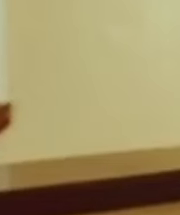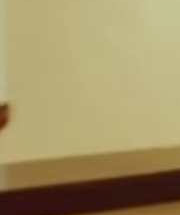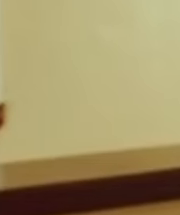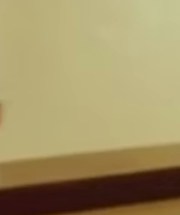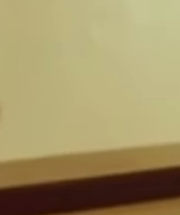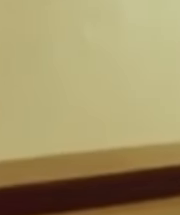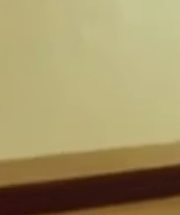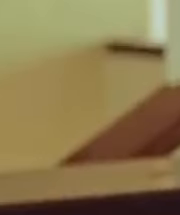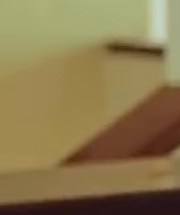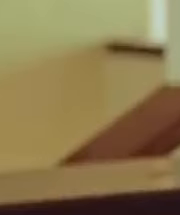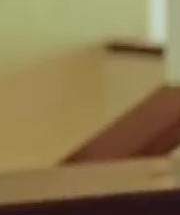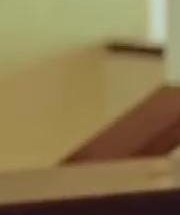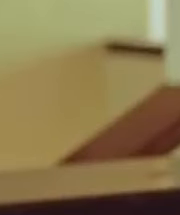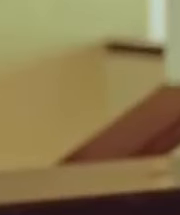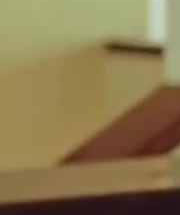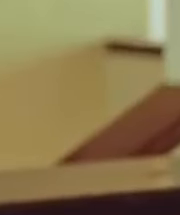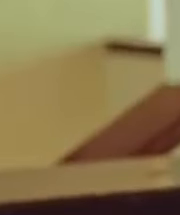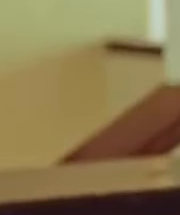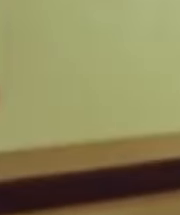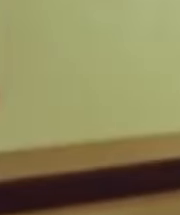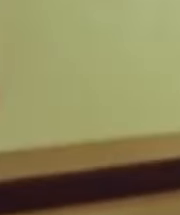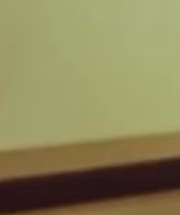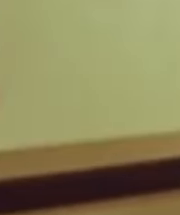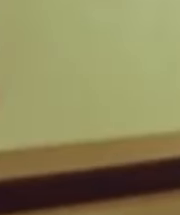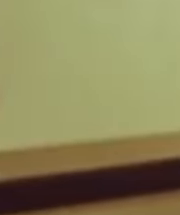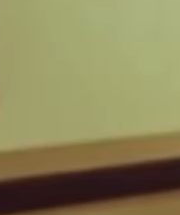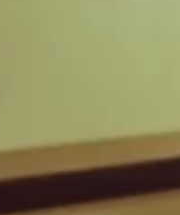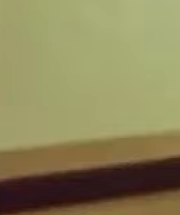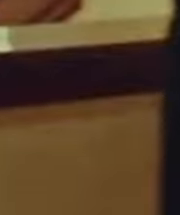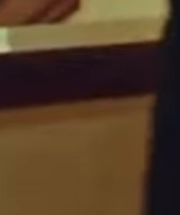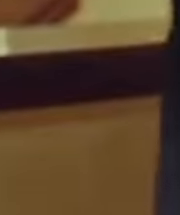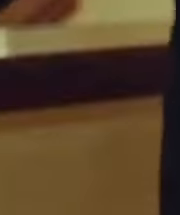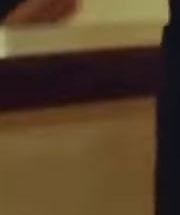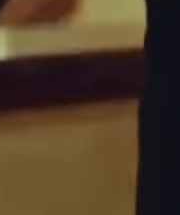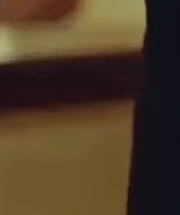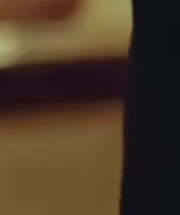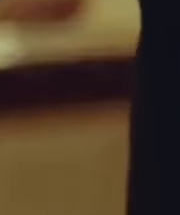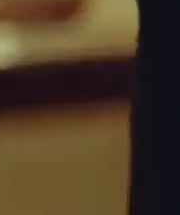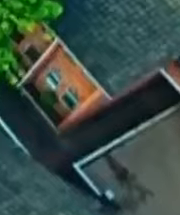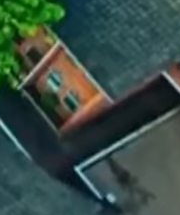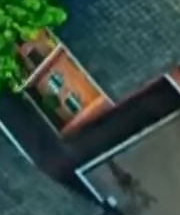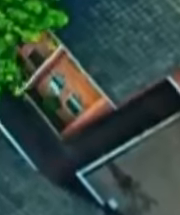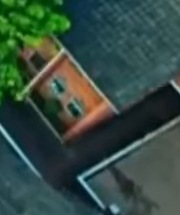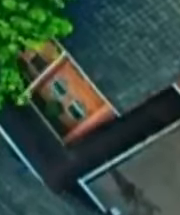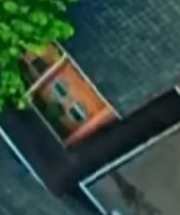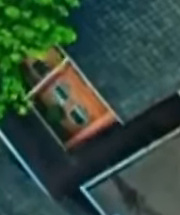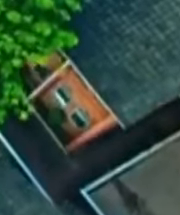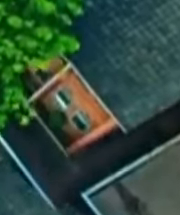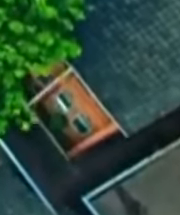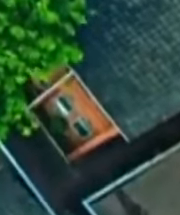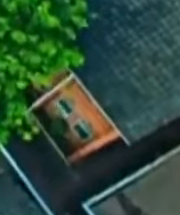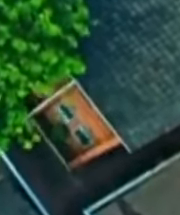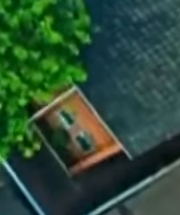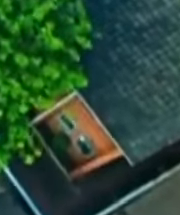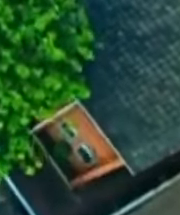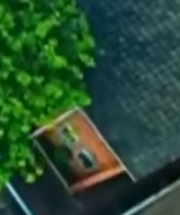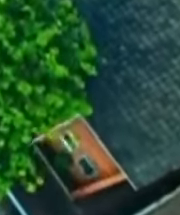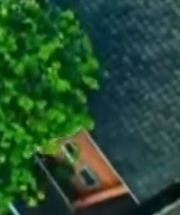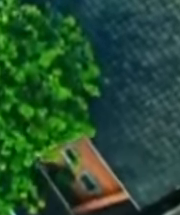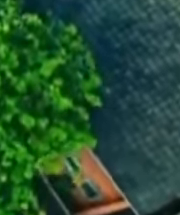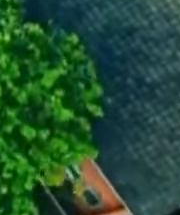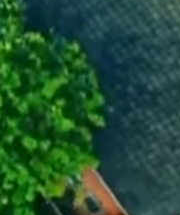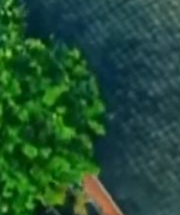MAGU also offers strong internship and alumni programs where students are ensured a continuing gaining experience and a thriving career